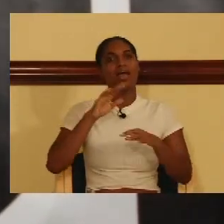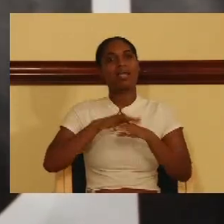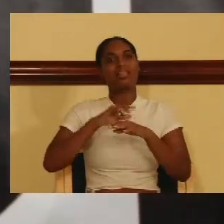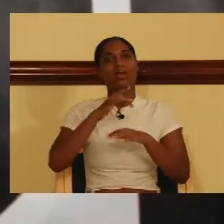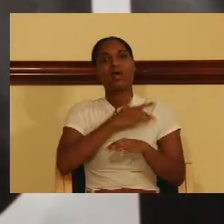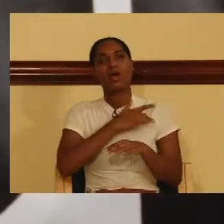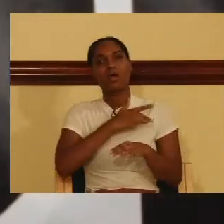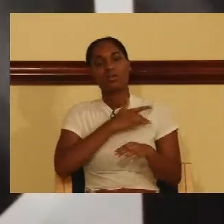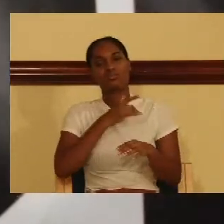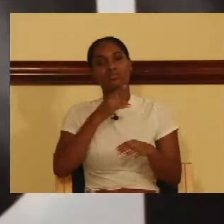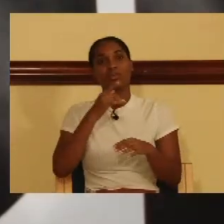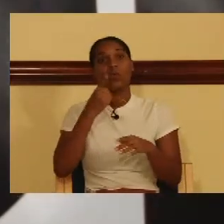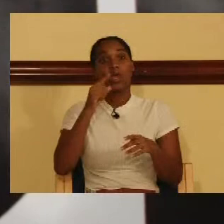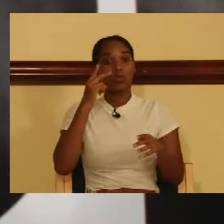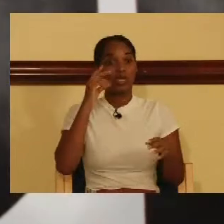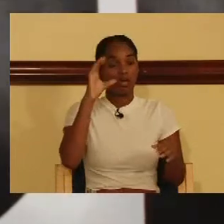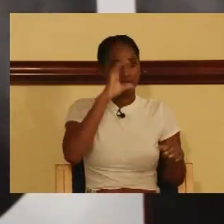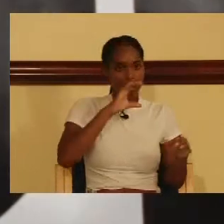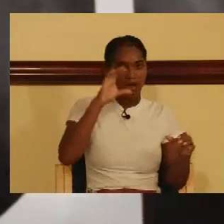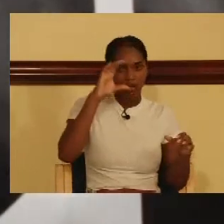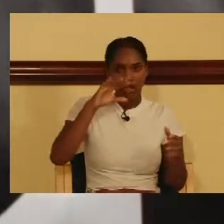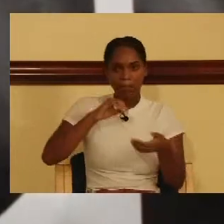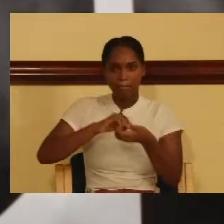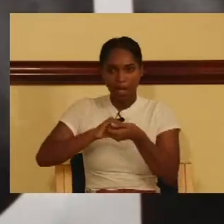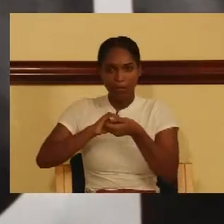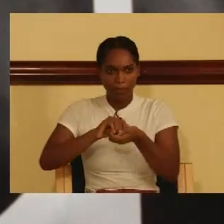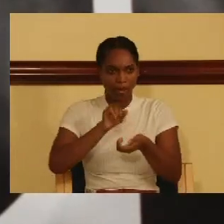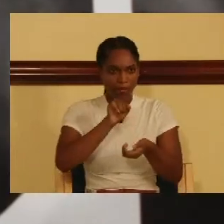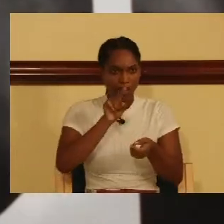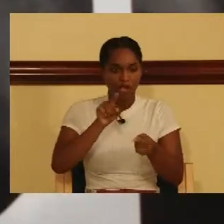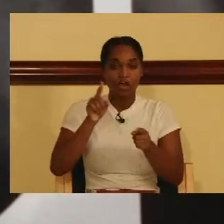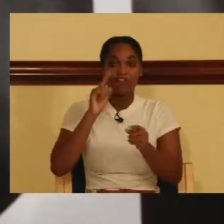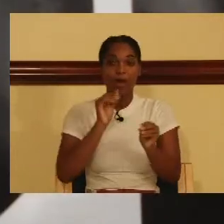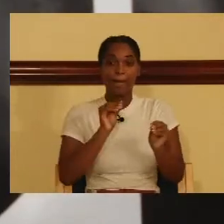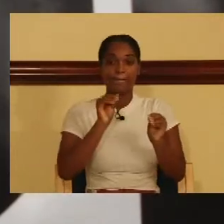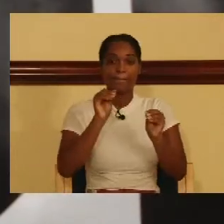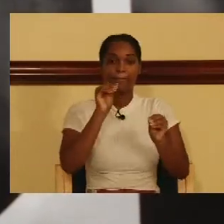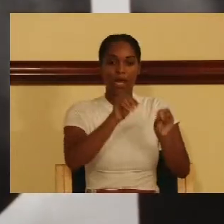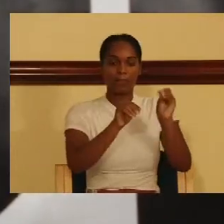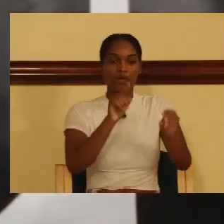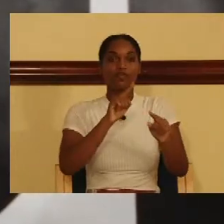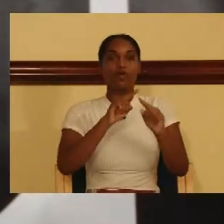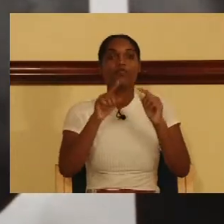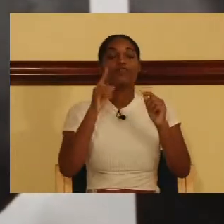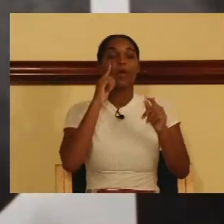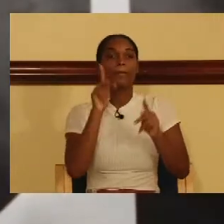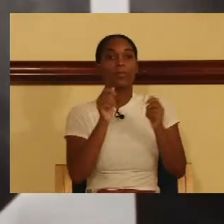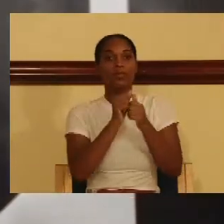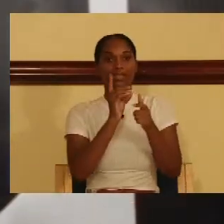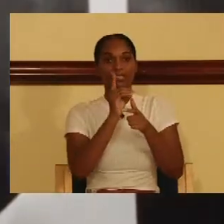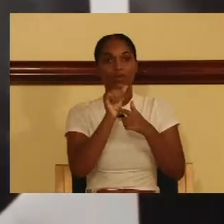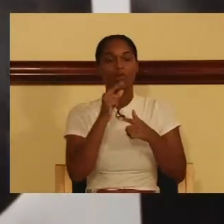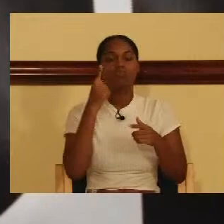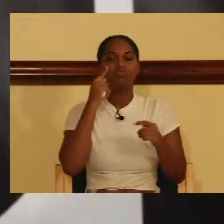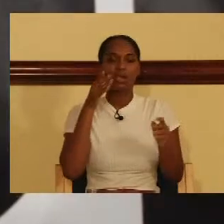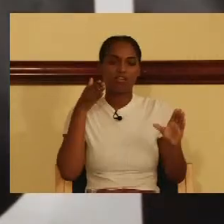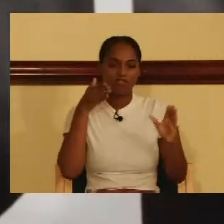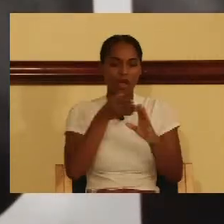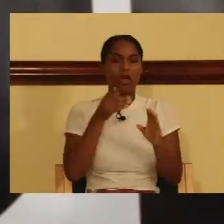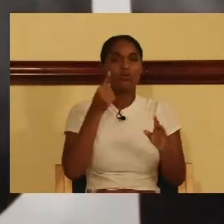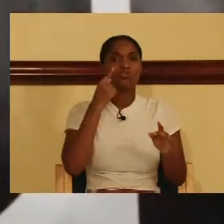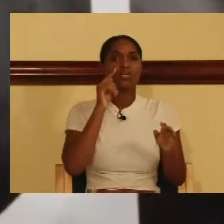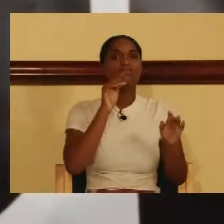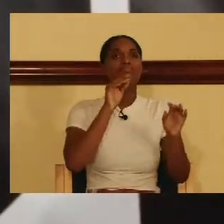when we are seeking partnerships for placement for our persons with disabilities. We try to go in and